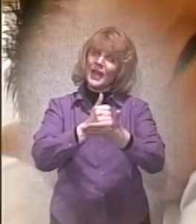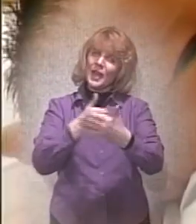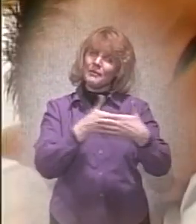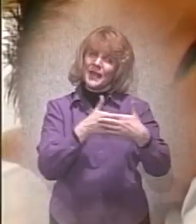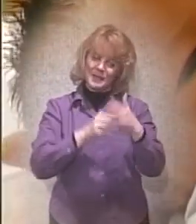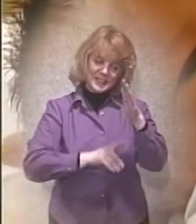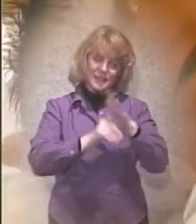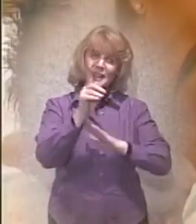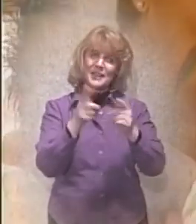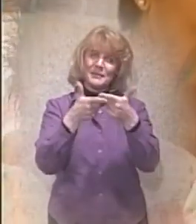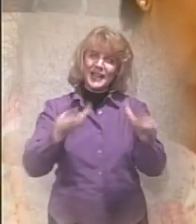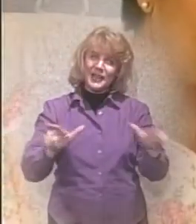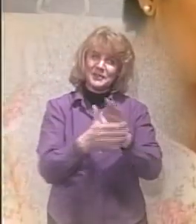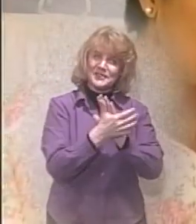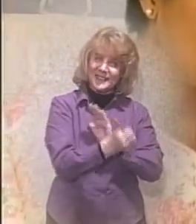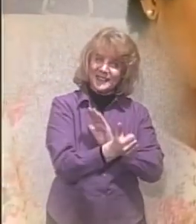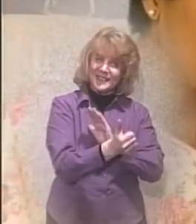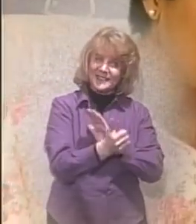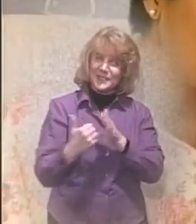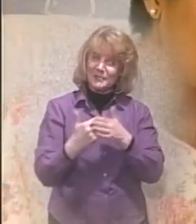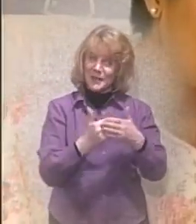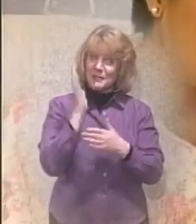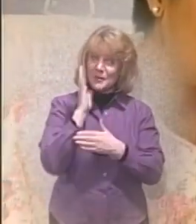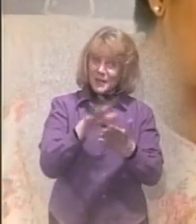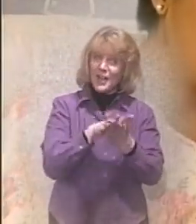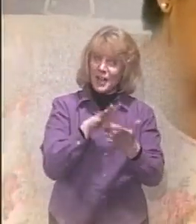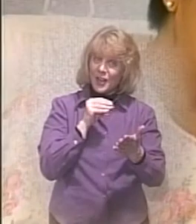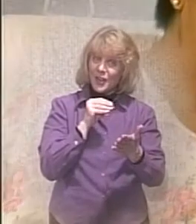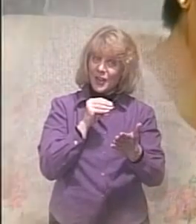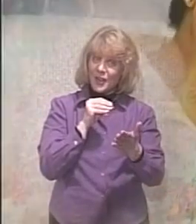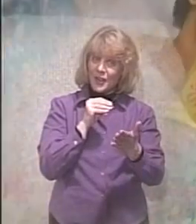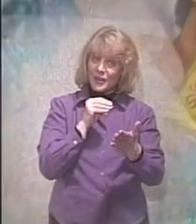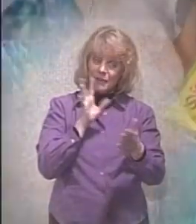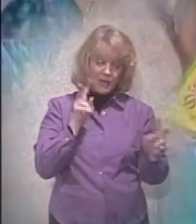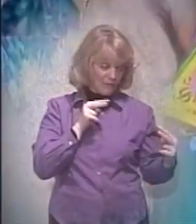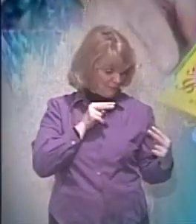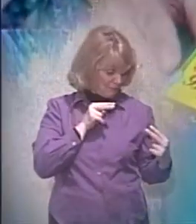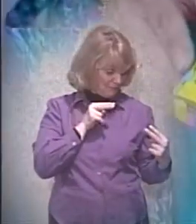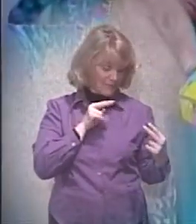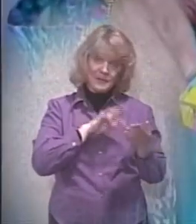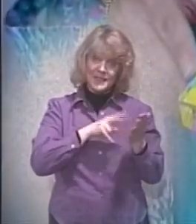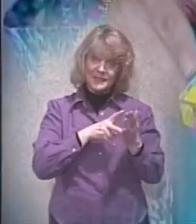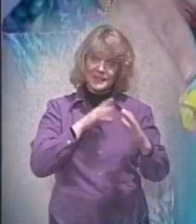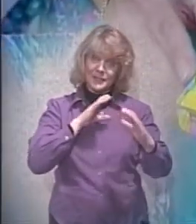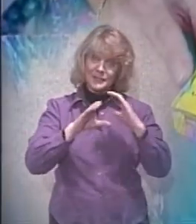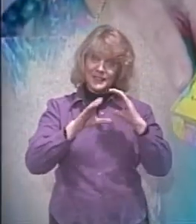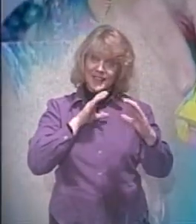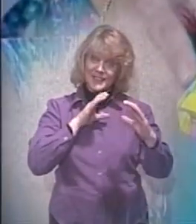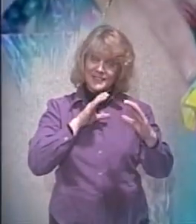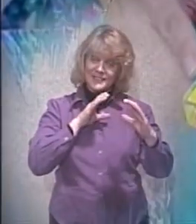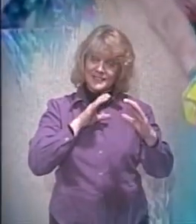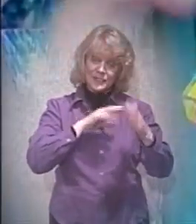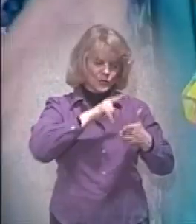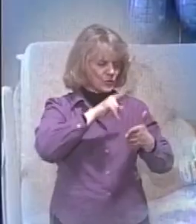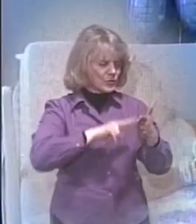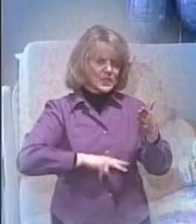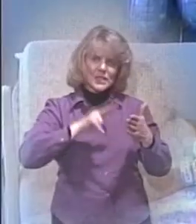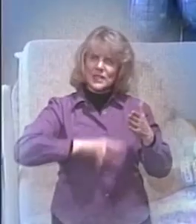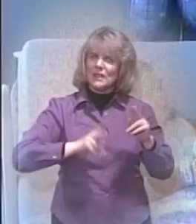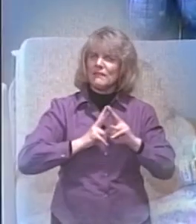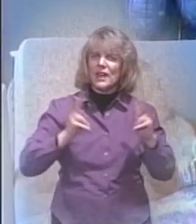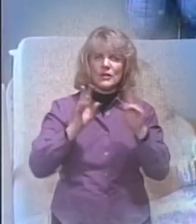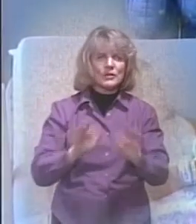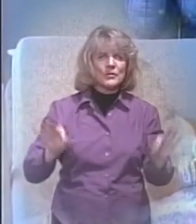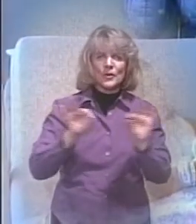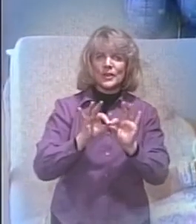Your baby will quickly learn that by looking at you, you are communicating. Reading to children is so important that some hospitals are